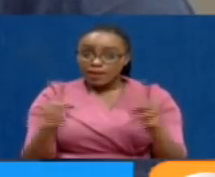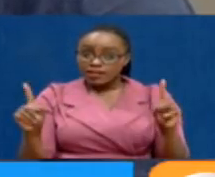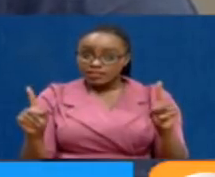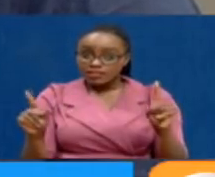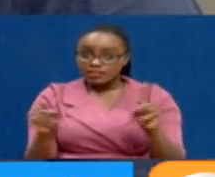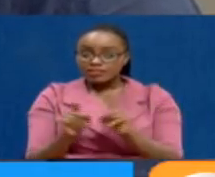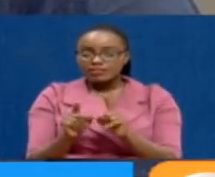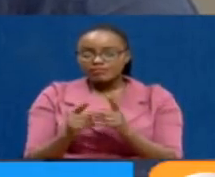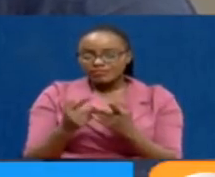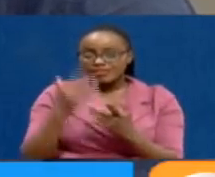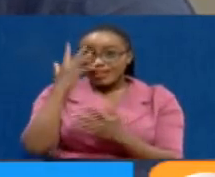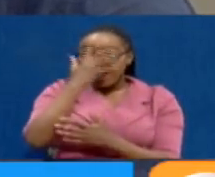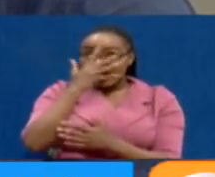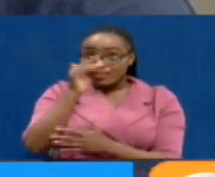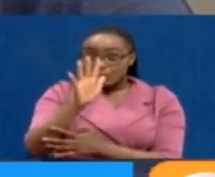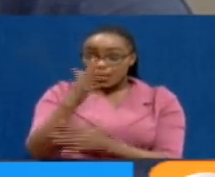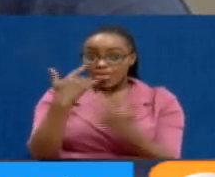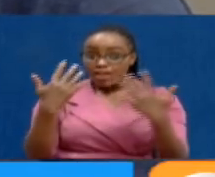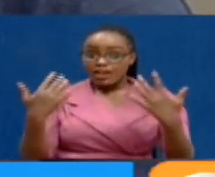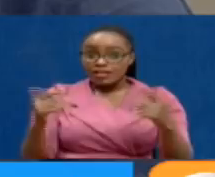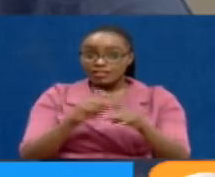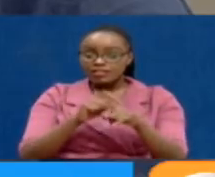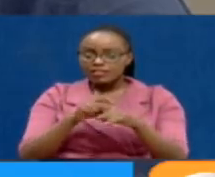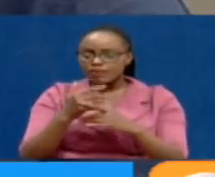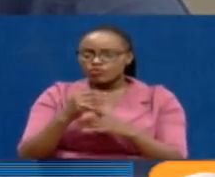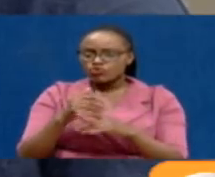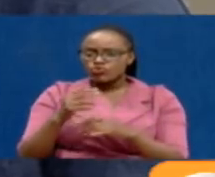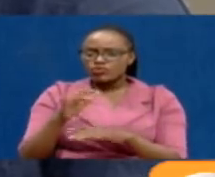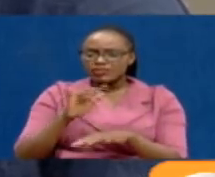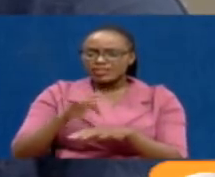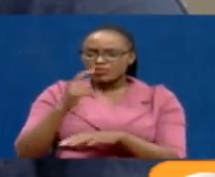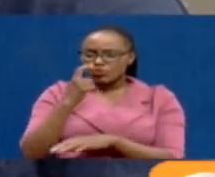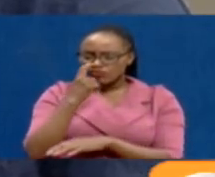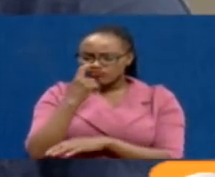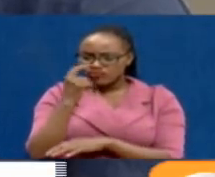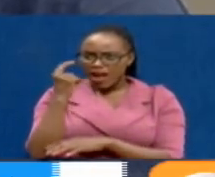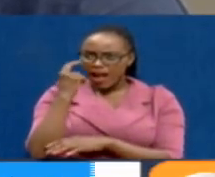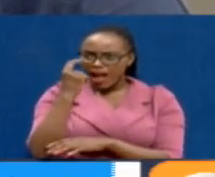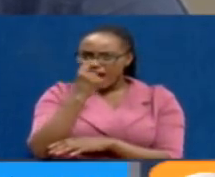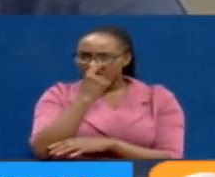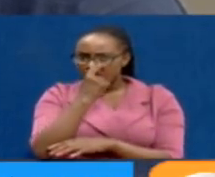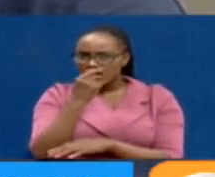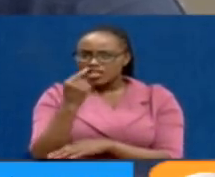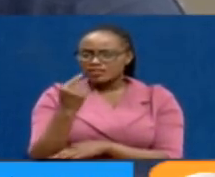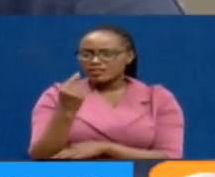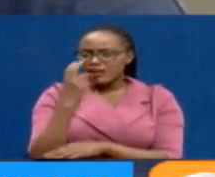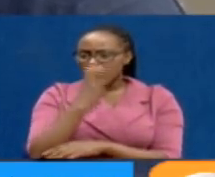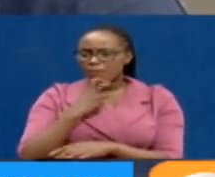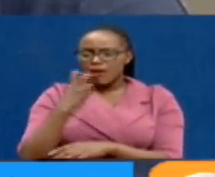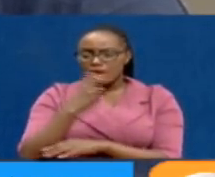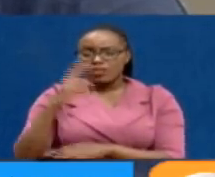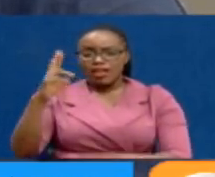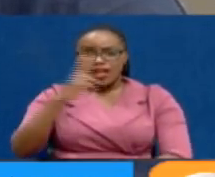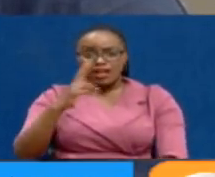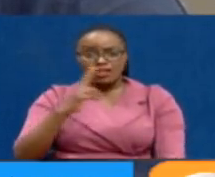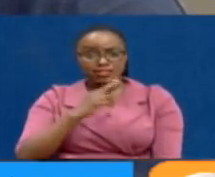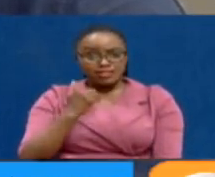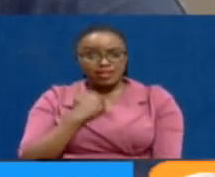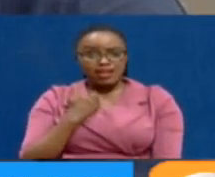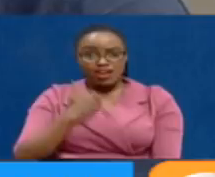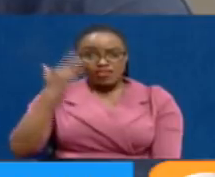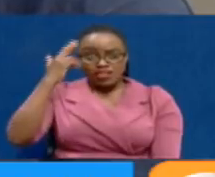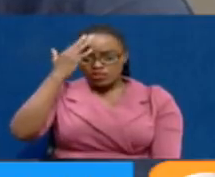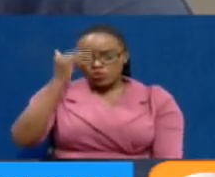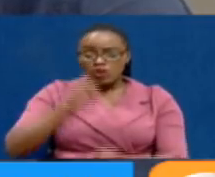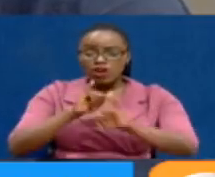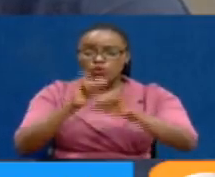then touch your face with your hands. And when you touch your nose, your mouth, and your eyes, then you're putting yourself at risk. And that is why you